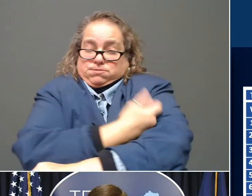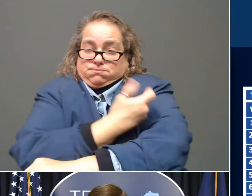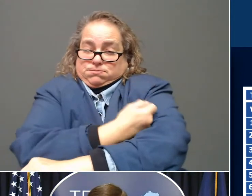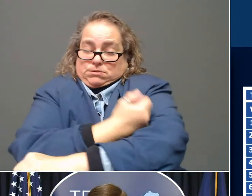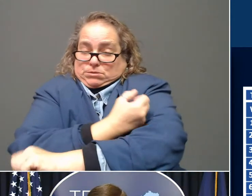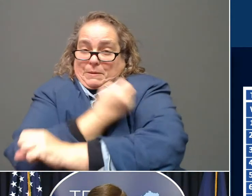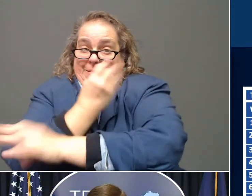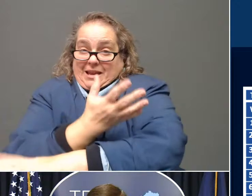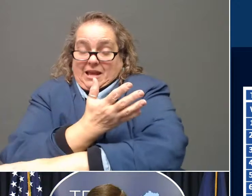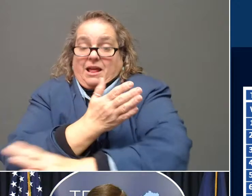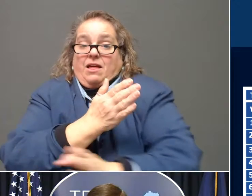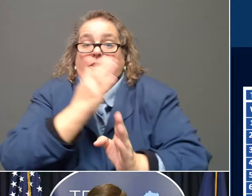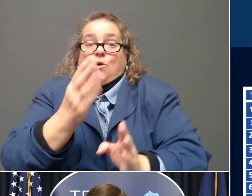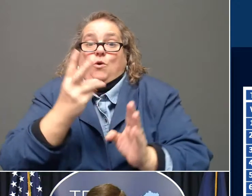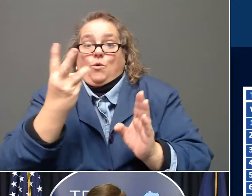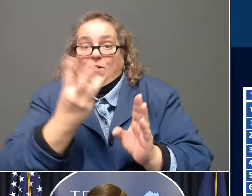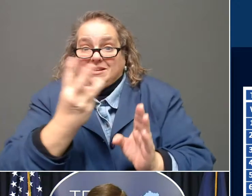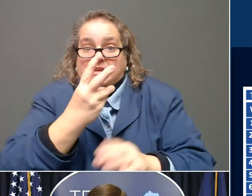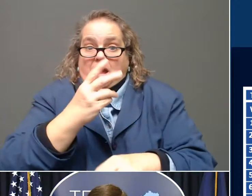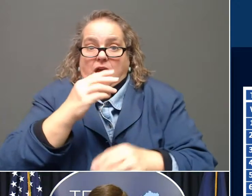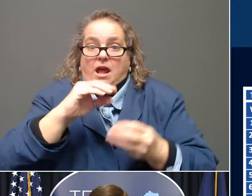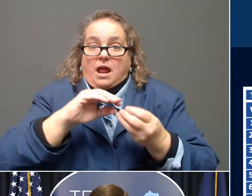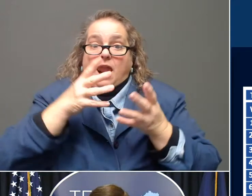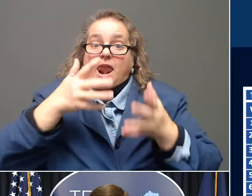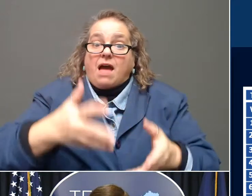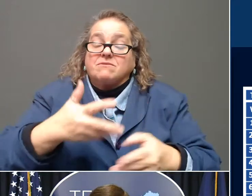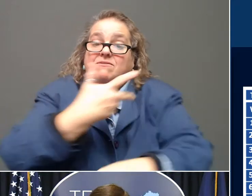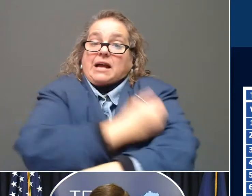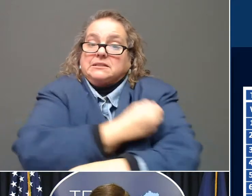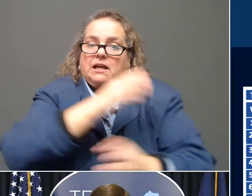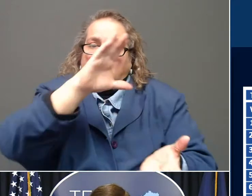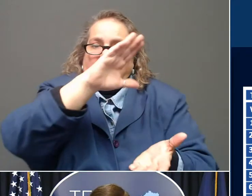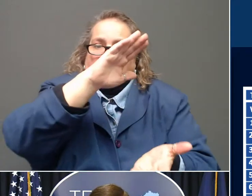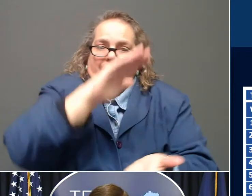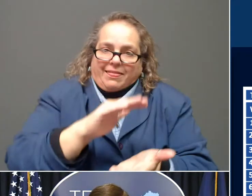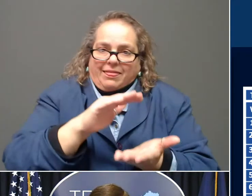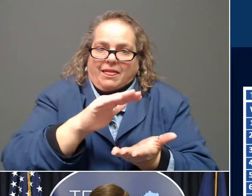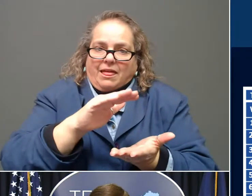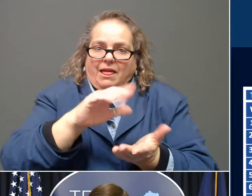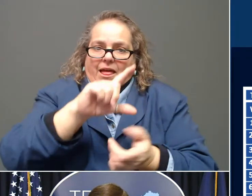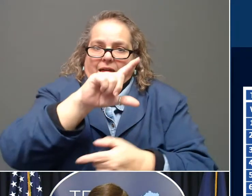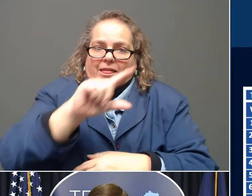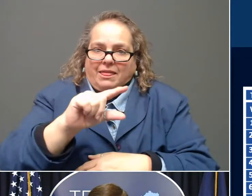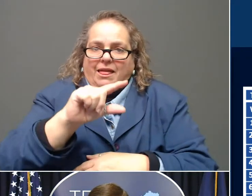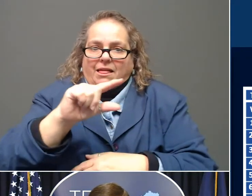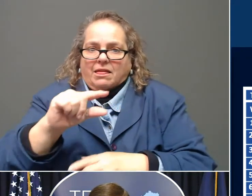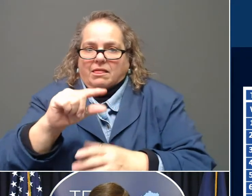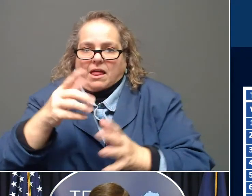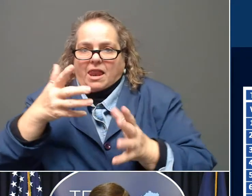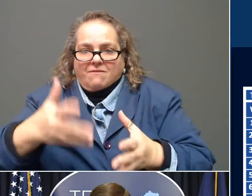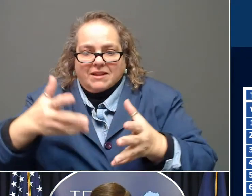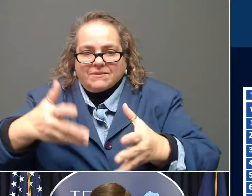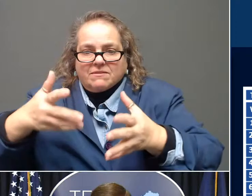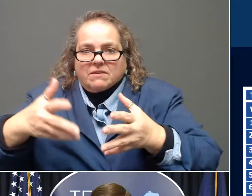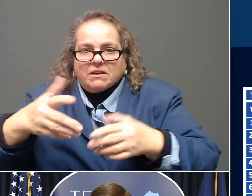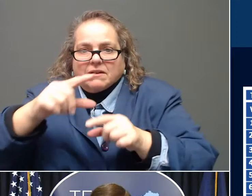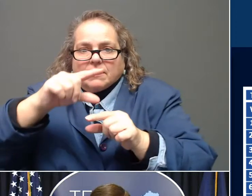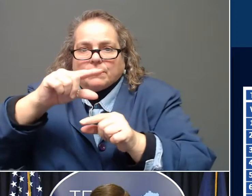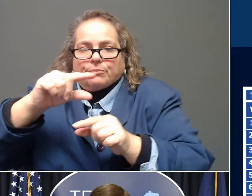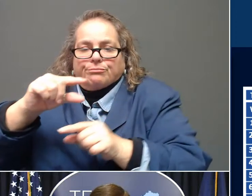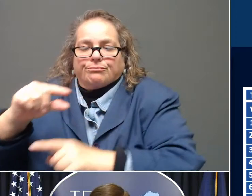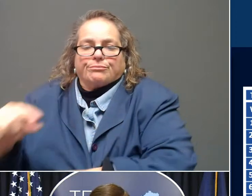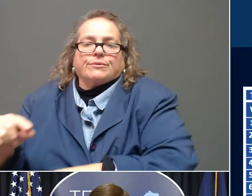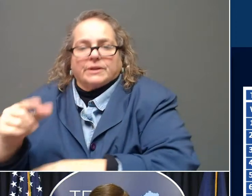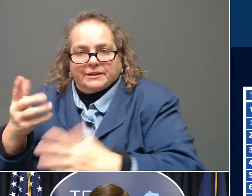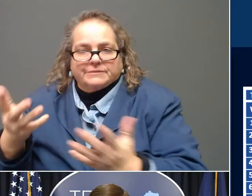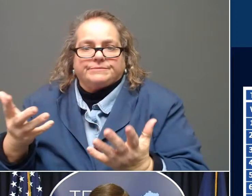here's the reason. We get our shipments on Monday and they become available for vaccination on Tuesday, and they